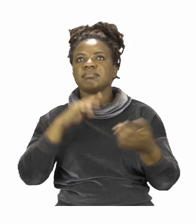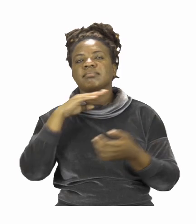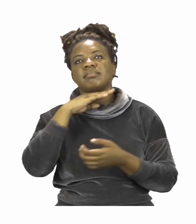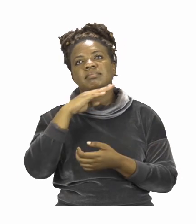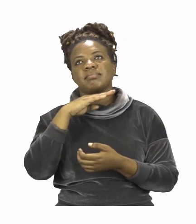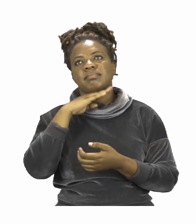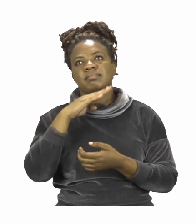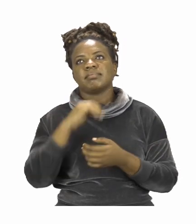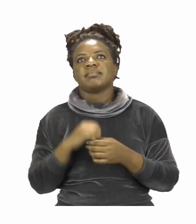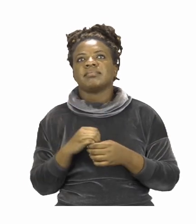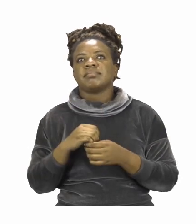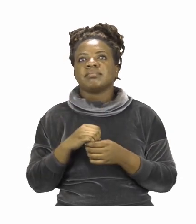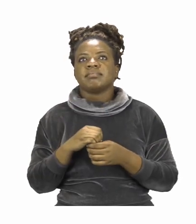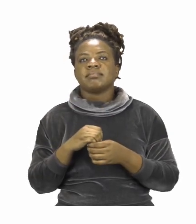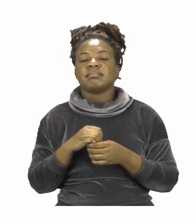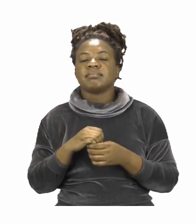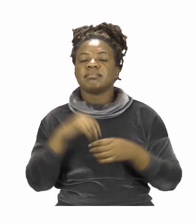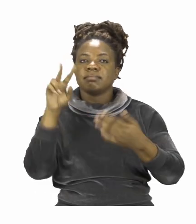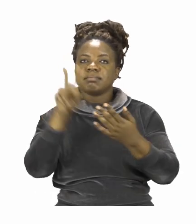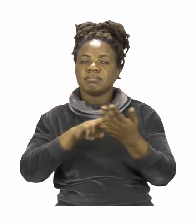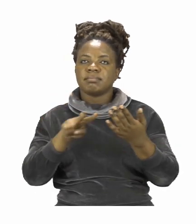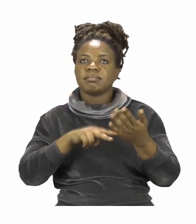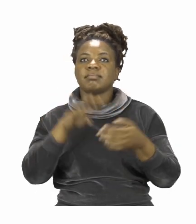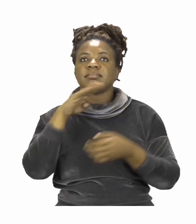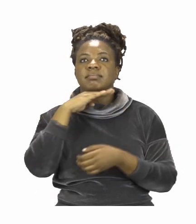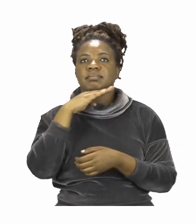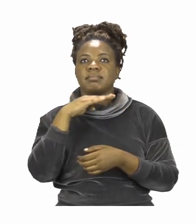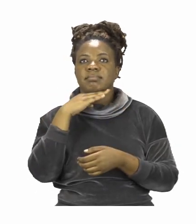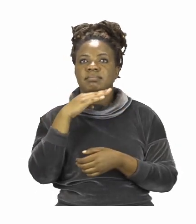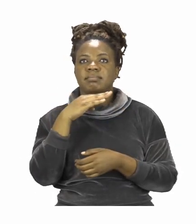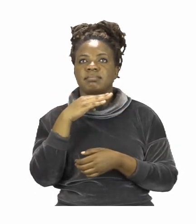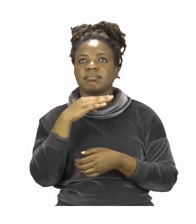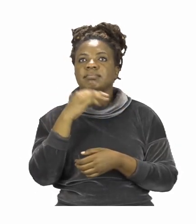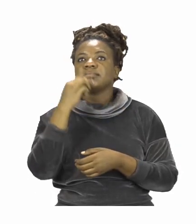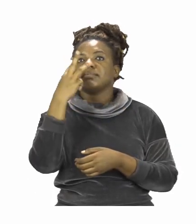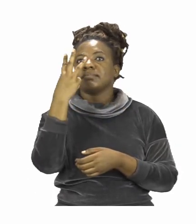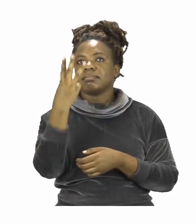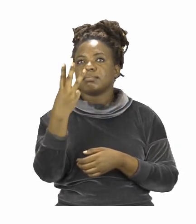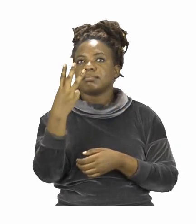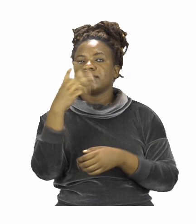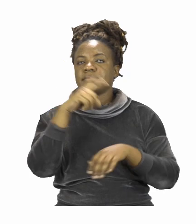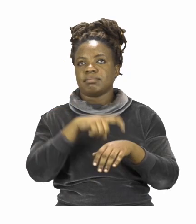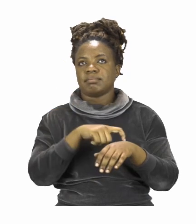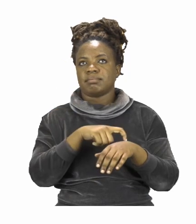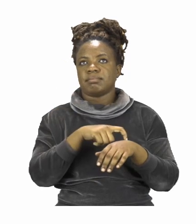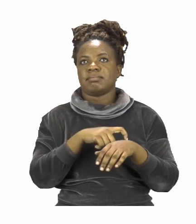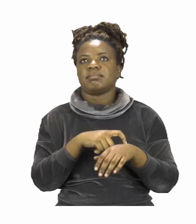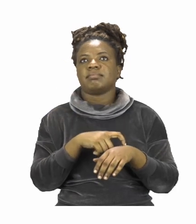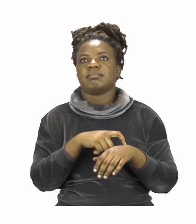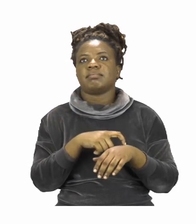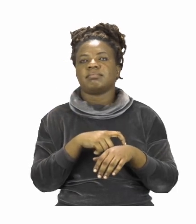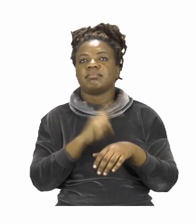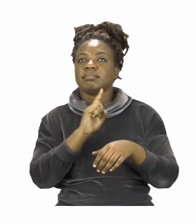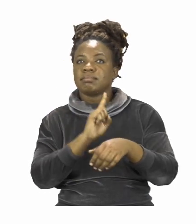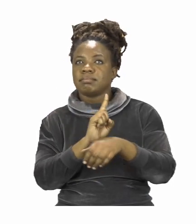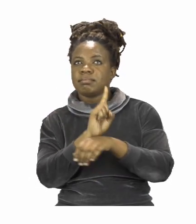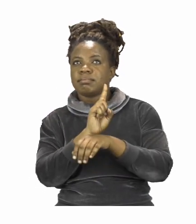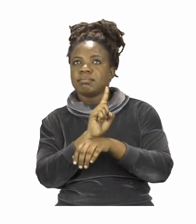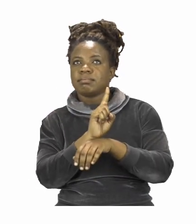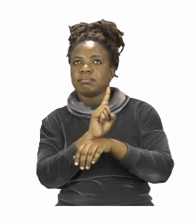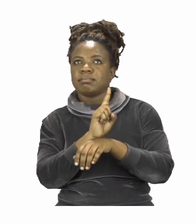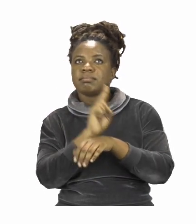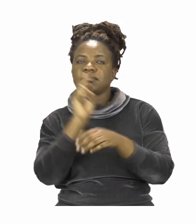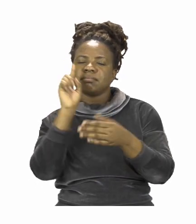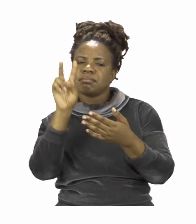remember, boys and girls, when we read a story, we have to read it 3 times. The first time is